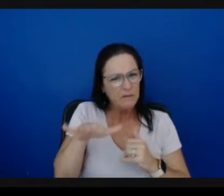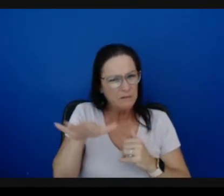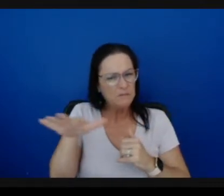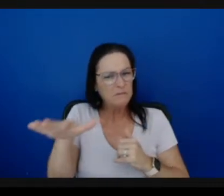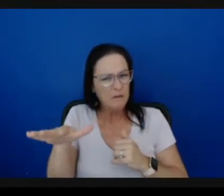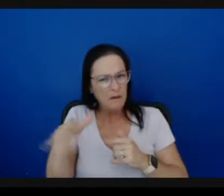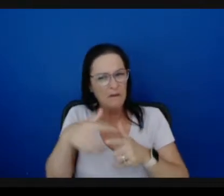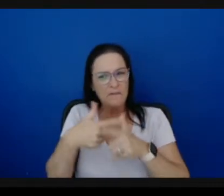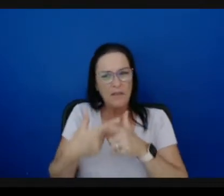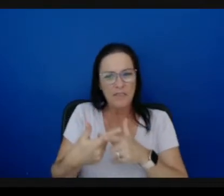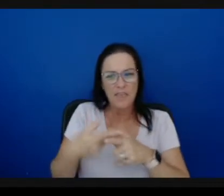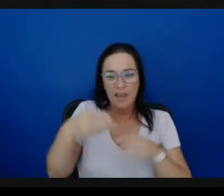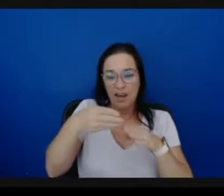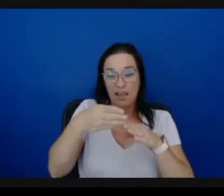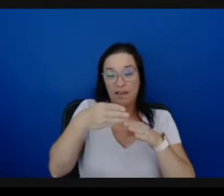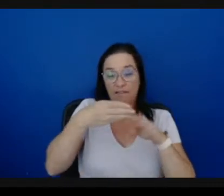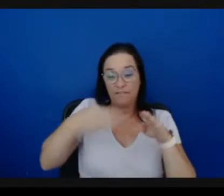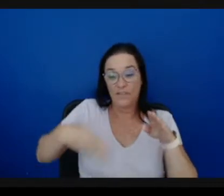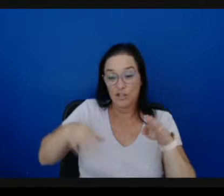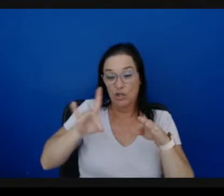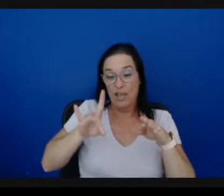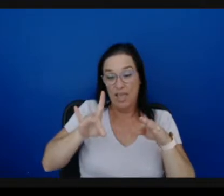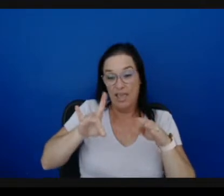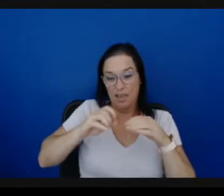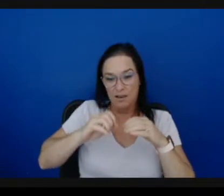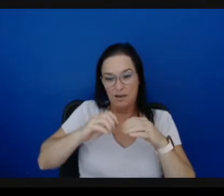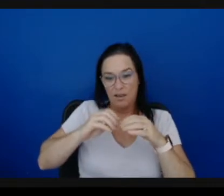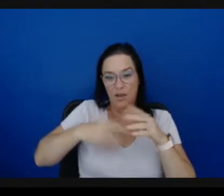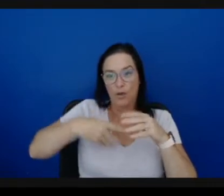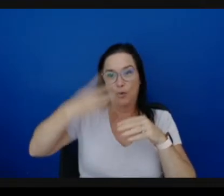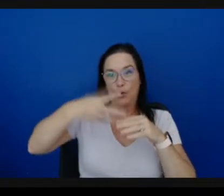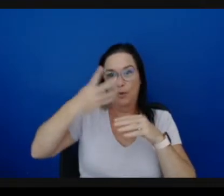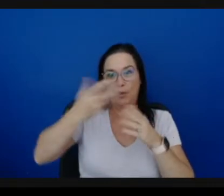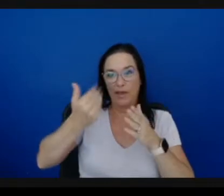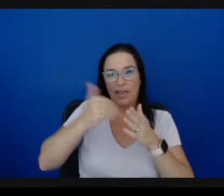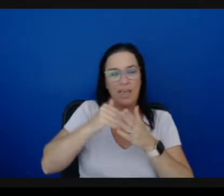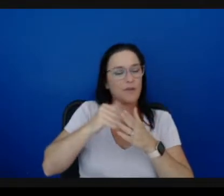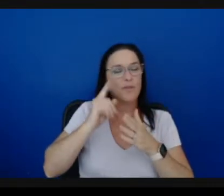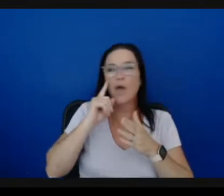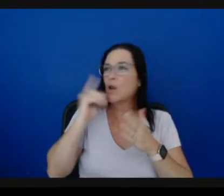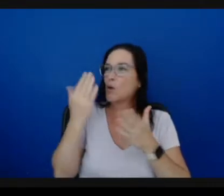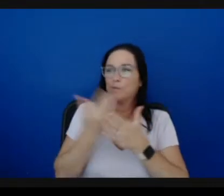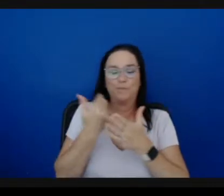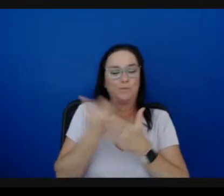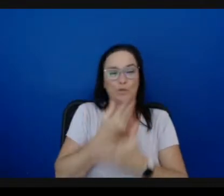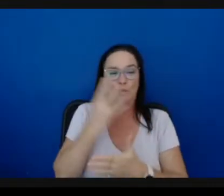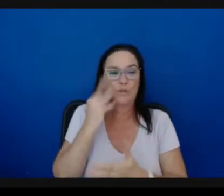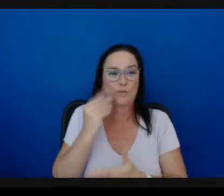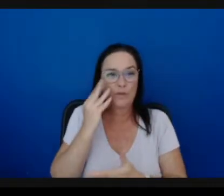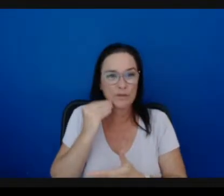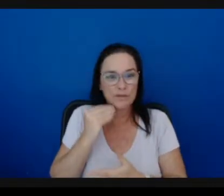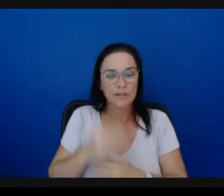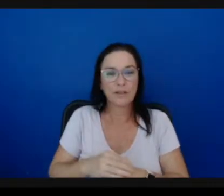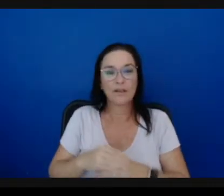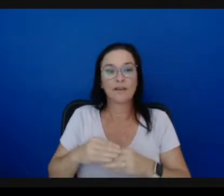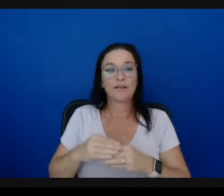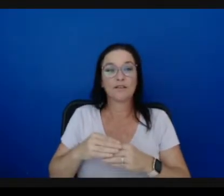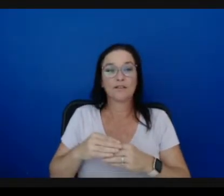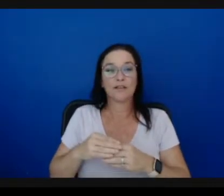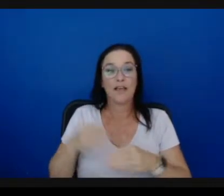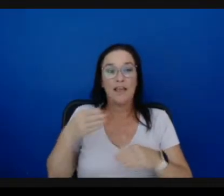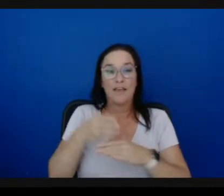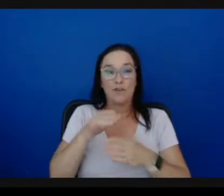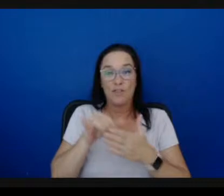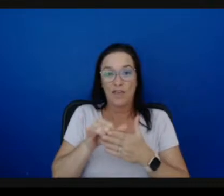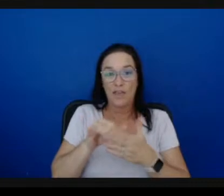time Fissure 8 had reactivated, it's like we're in whole new territory now. Like soon afterwards, the comparisons to Mauna